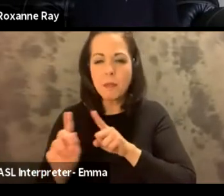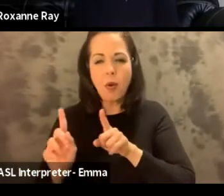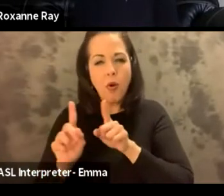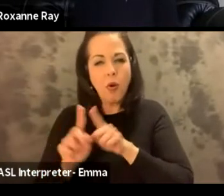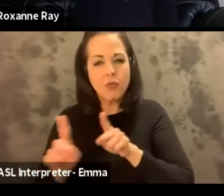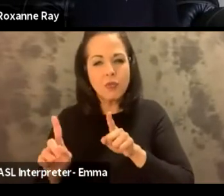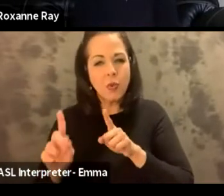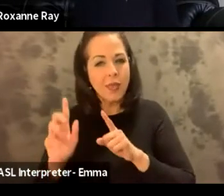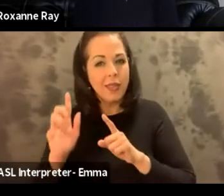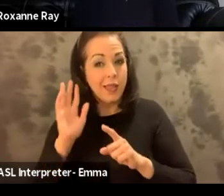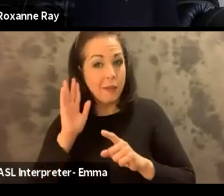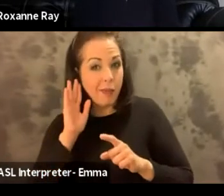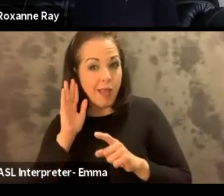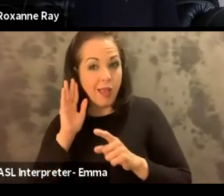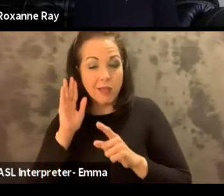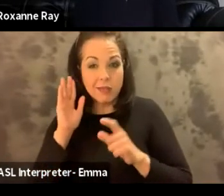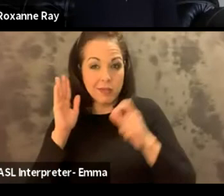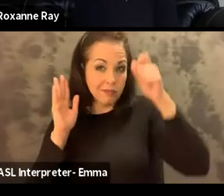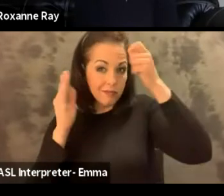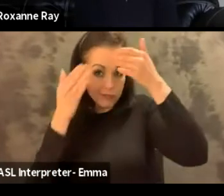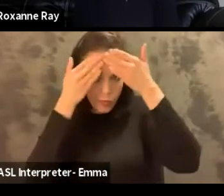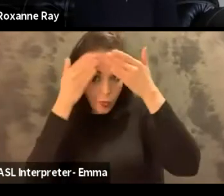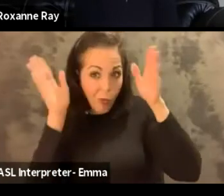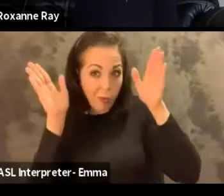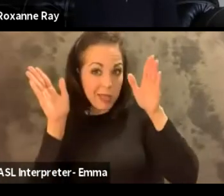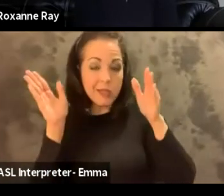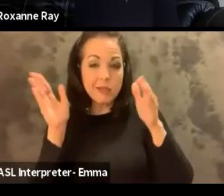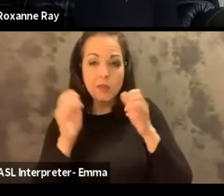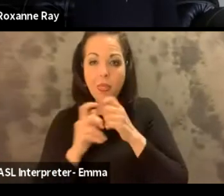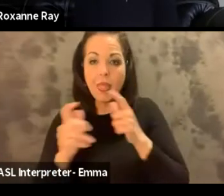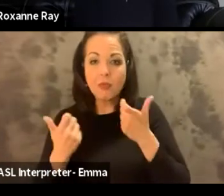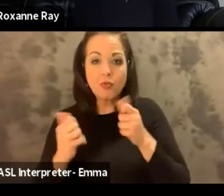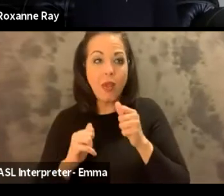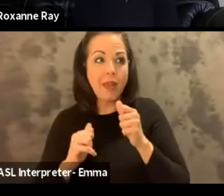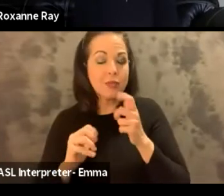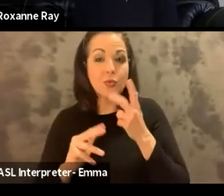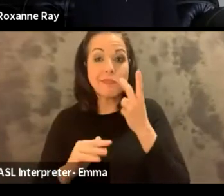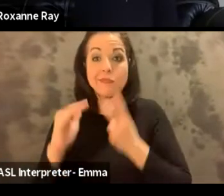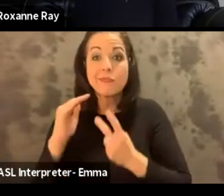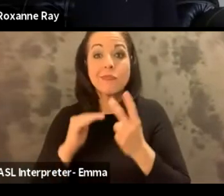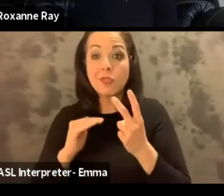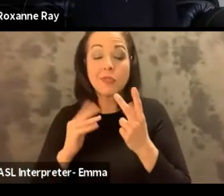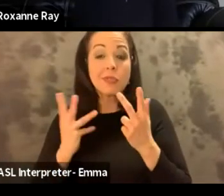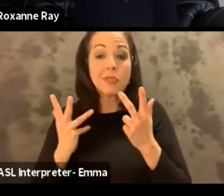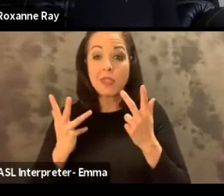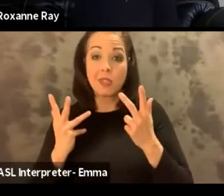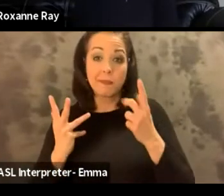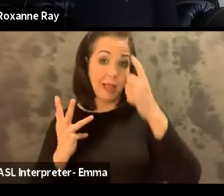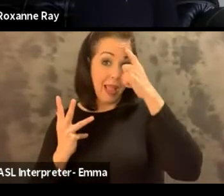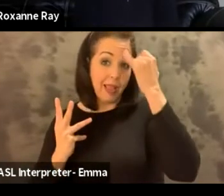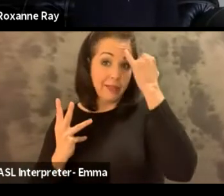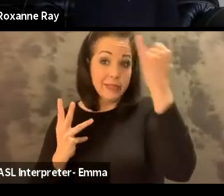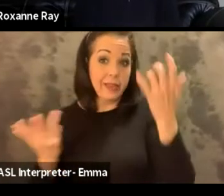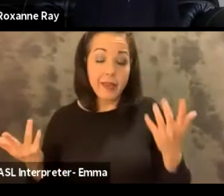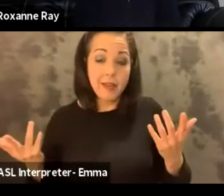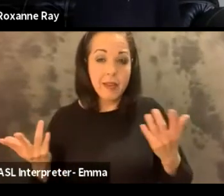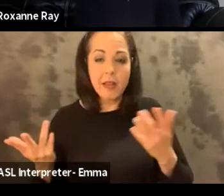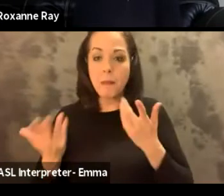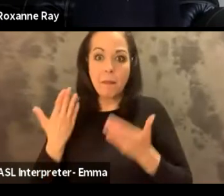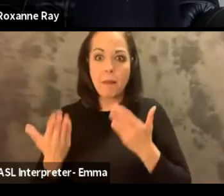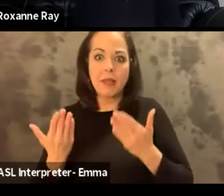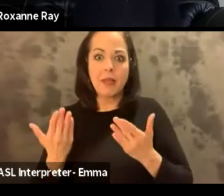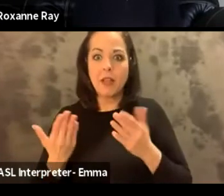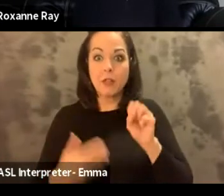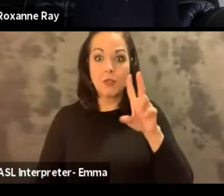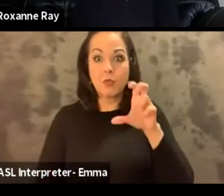and mind open, without the preconceived ideas of what you're going to see. And that could be, you know, a swan lake